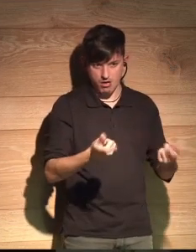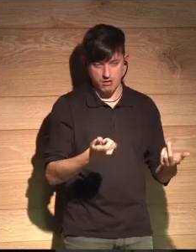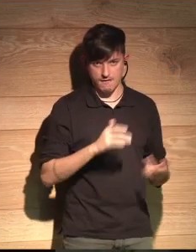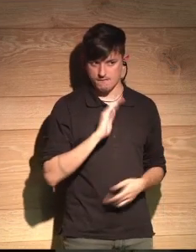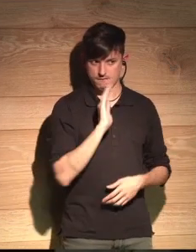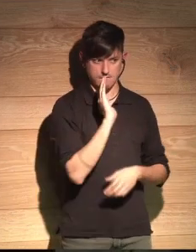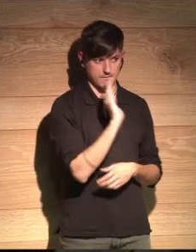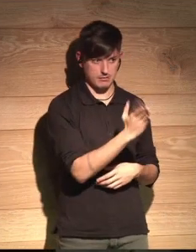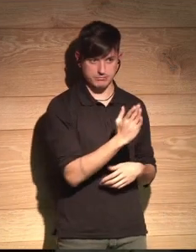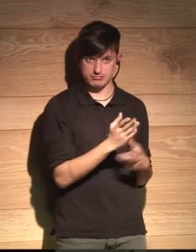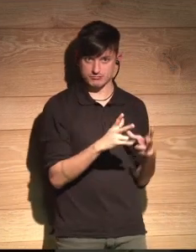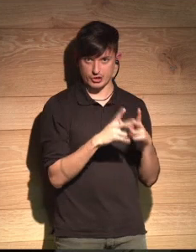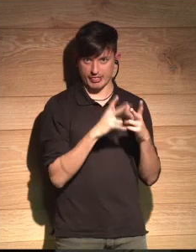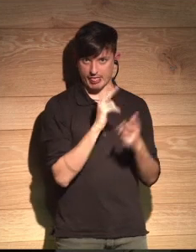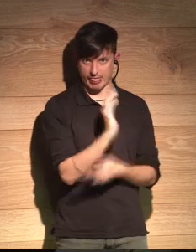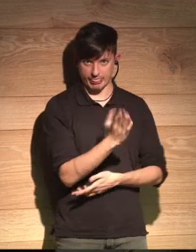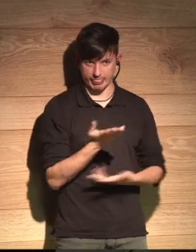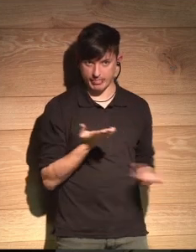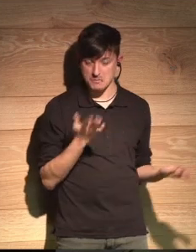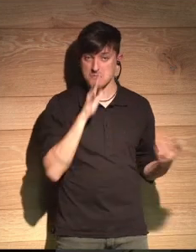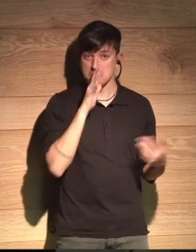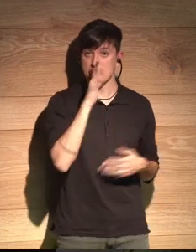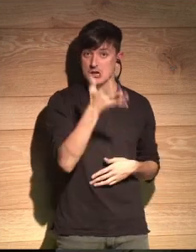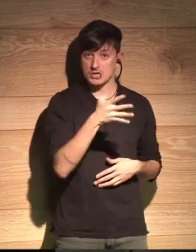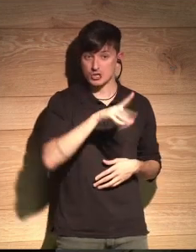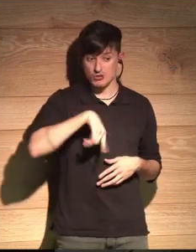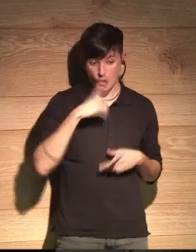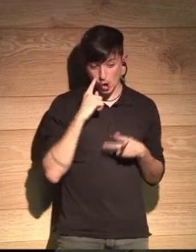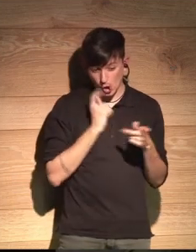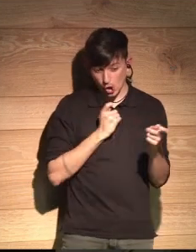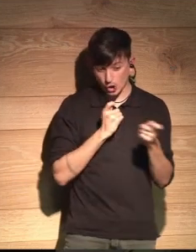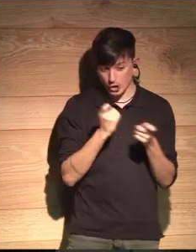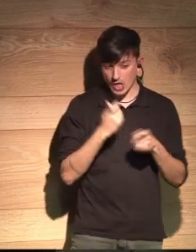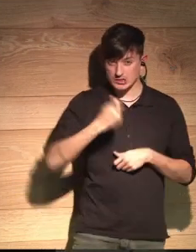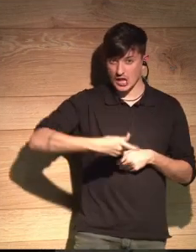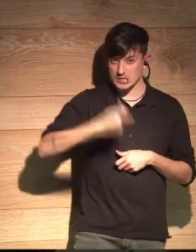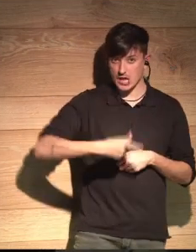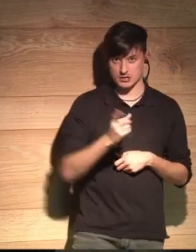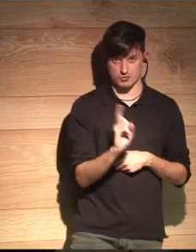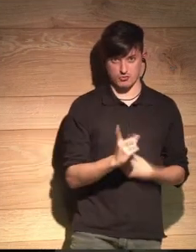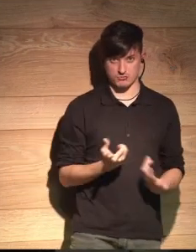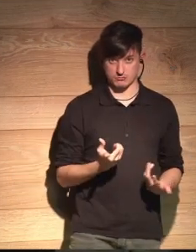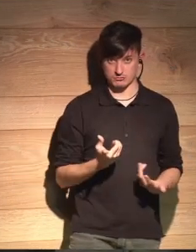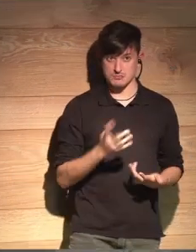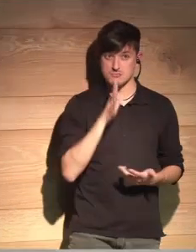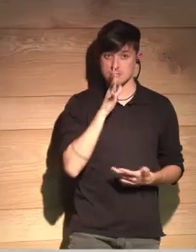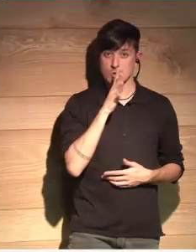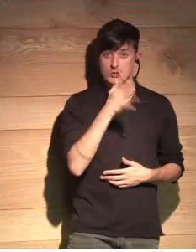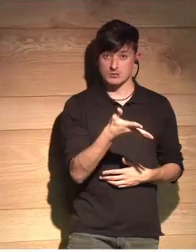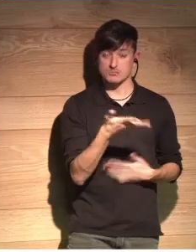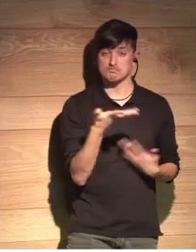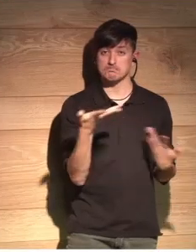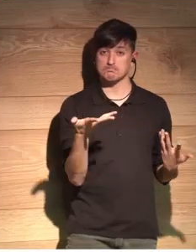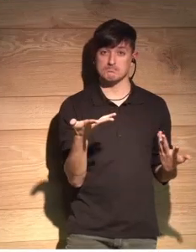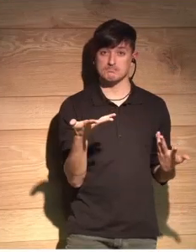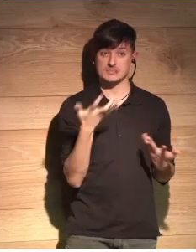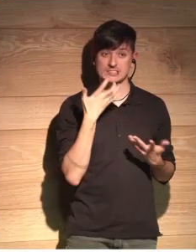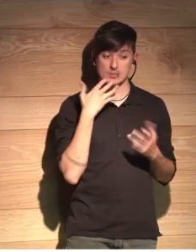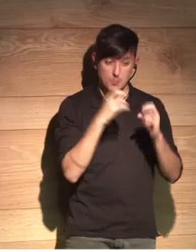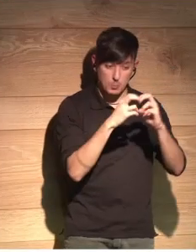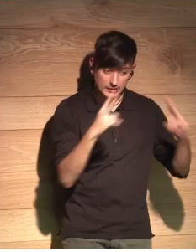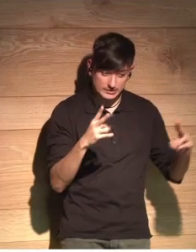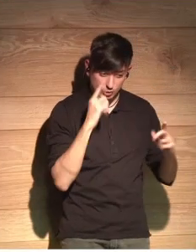didn't monitor it regularly as we should have done. And the reason is that when you monitor a bridge, here you see the Golden Gate, it can be